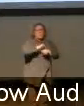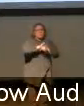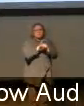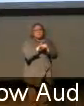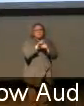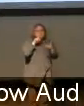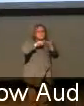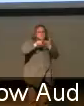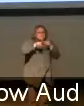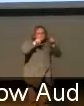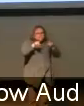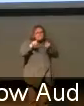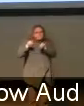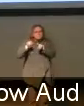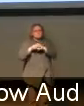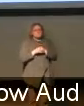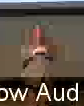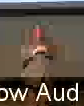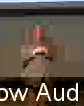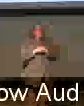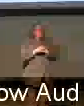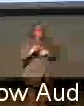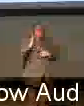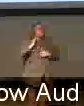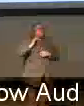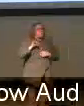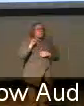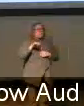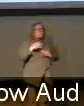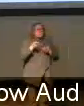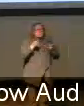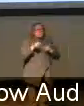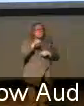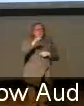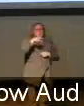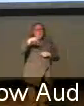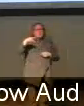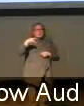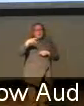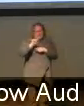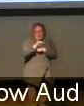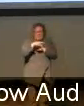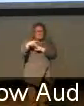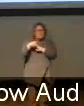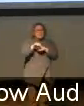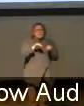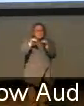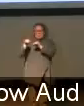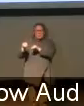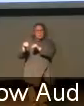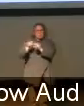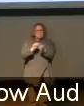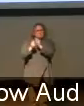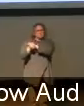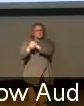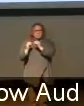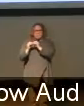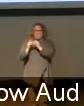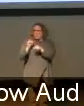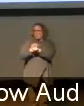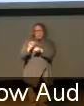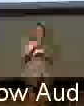community without those. Previously, they were managed by our APPs, and we've moved our APPs into work that's